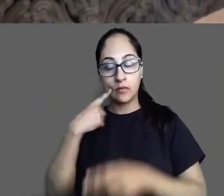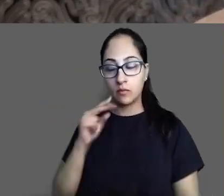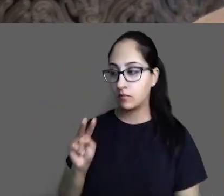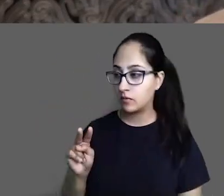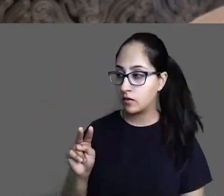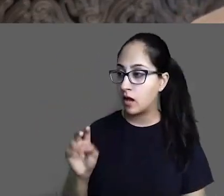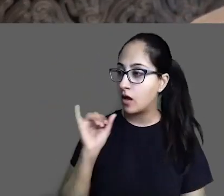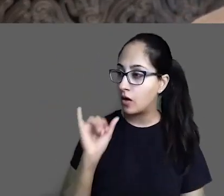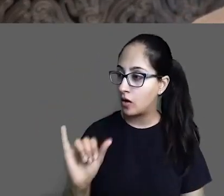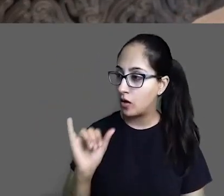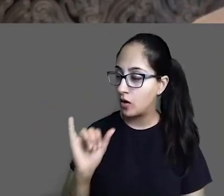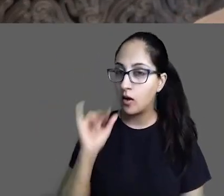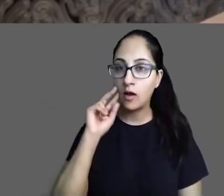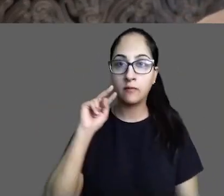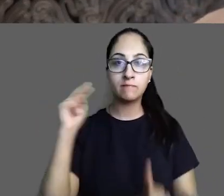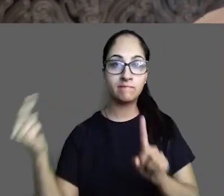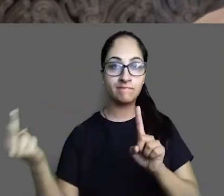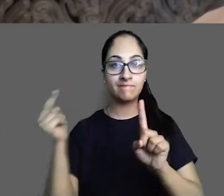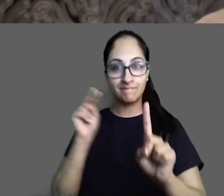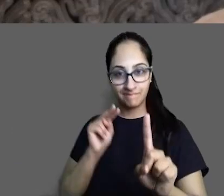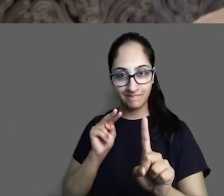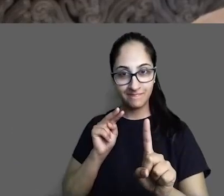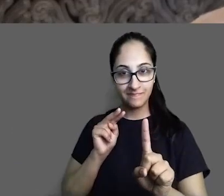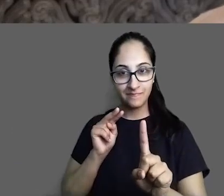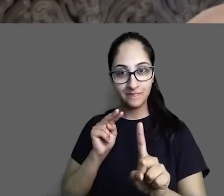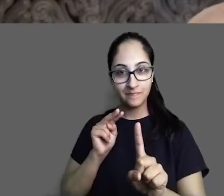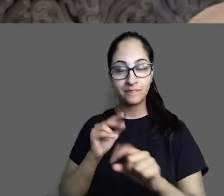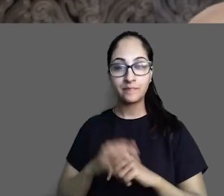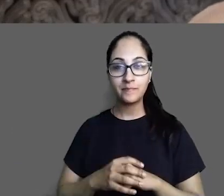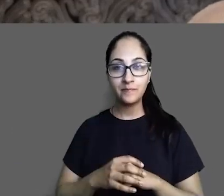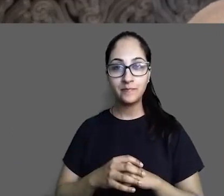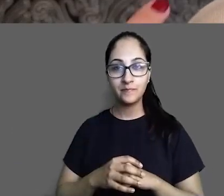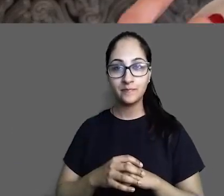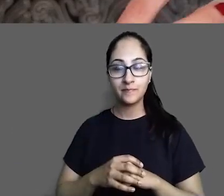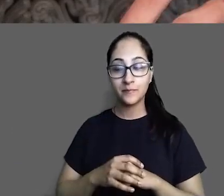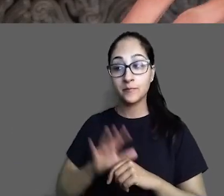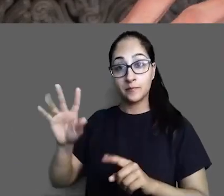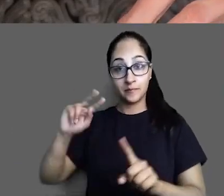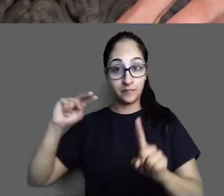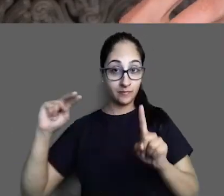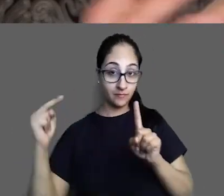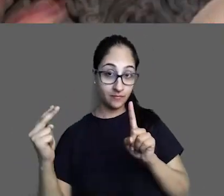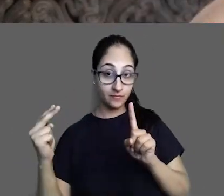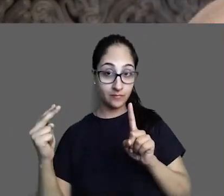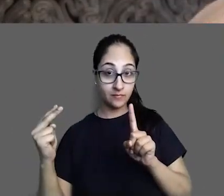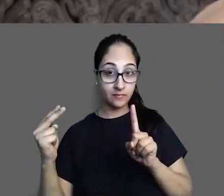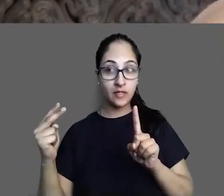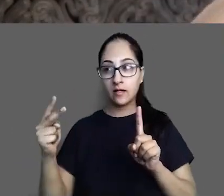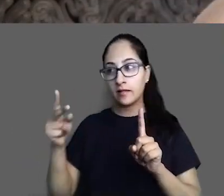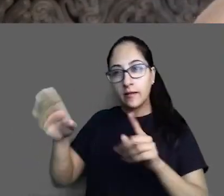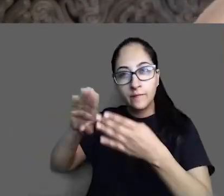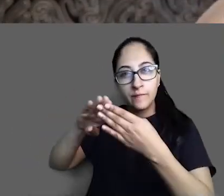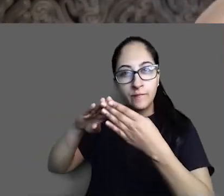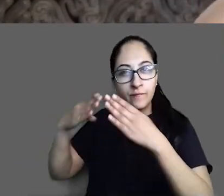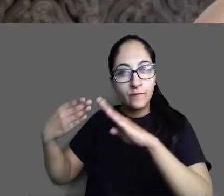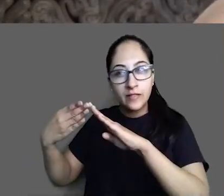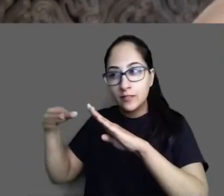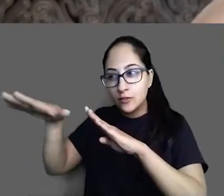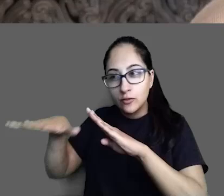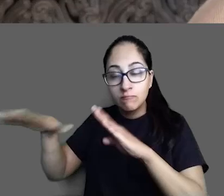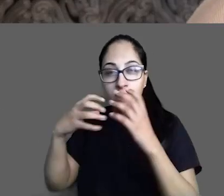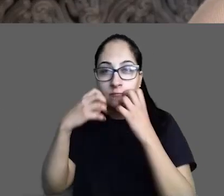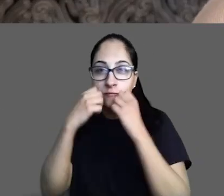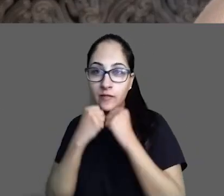it was such an education for me, because for him, something that happened miles away on the stage of Carnegie